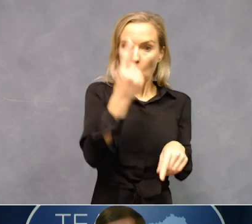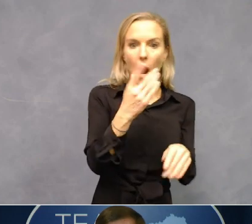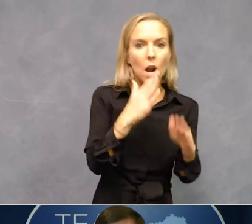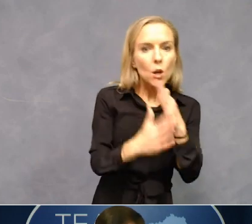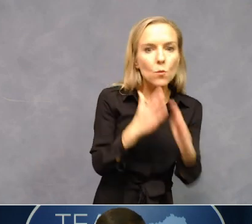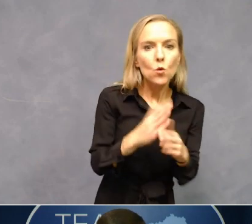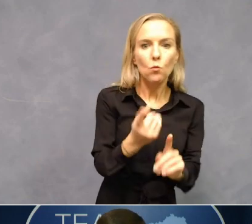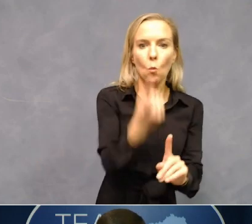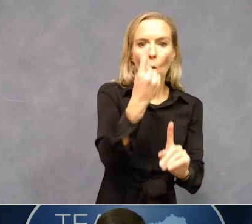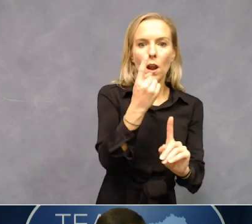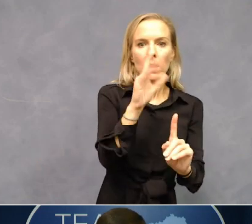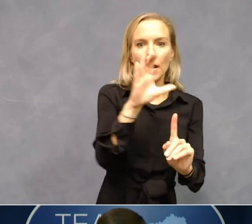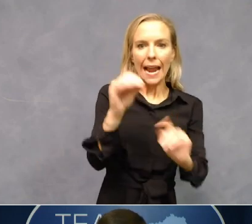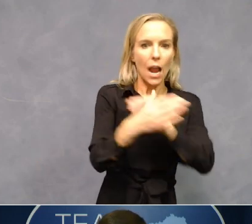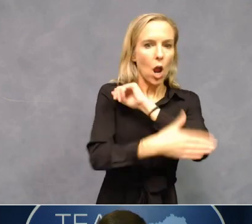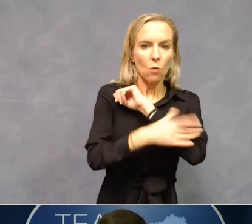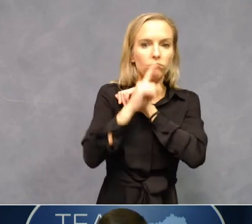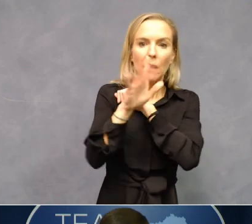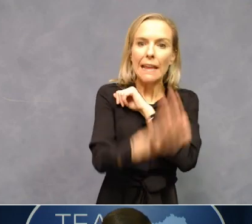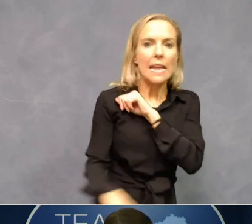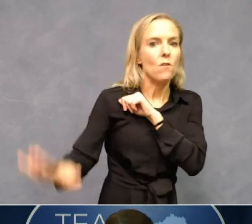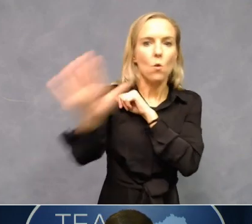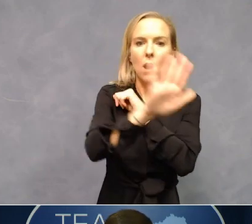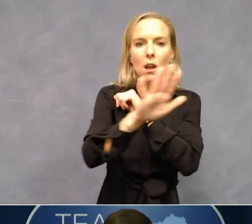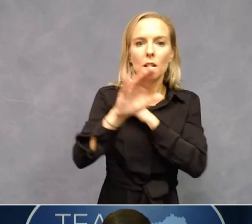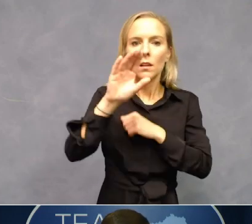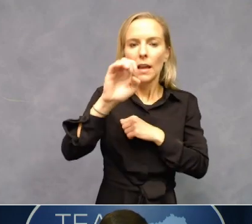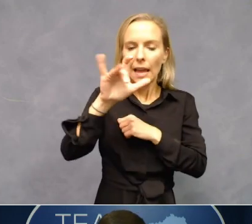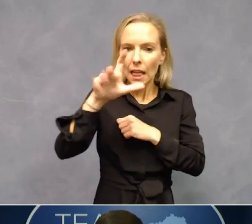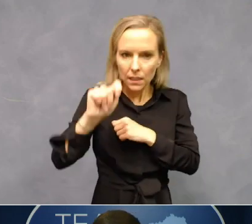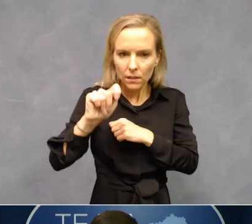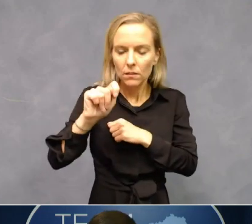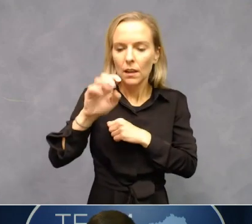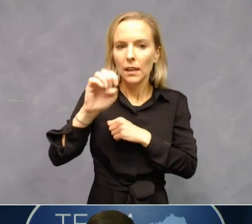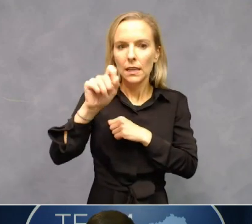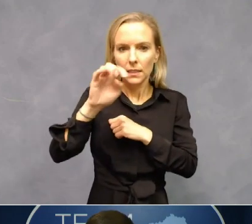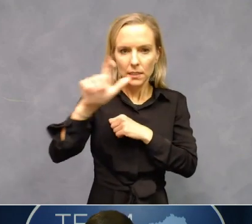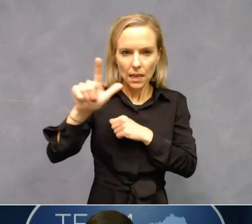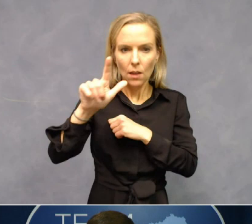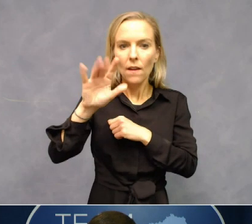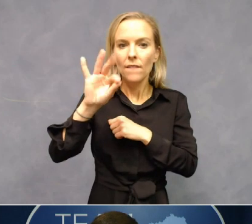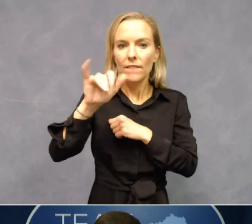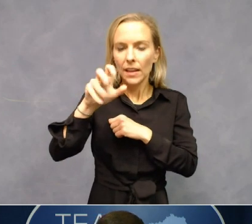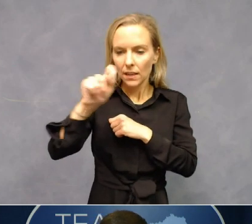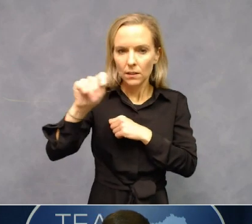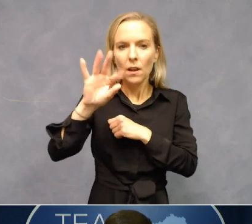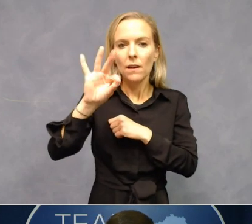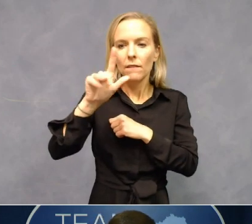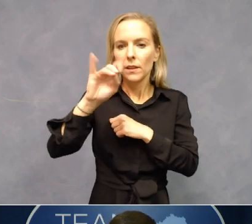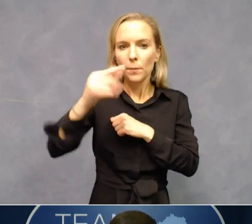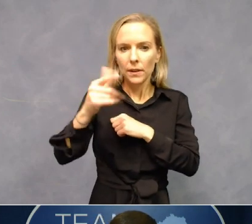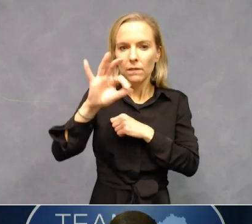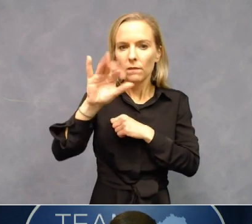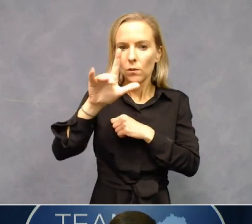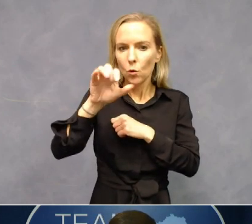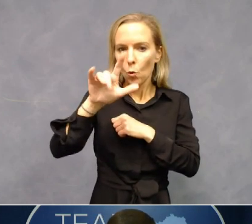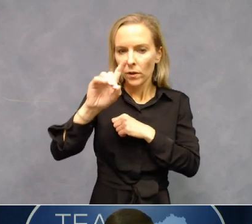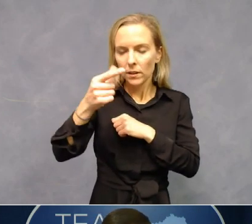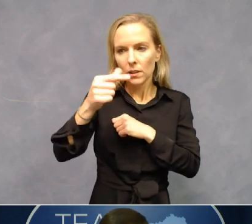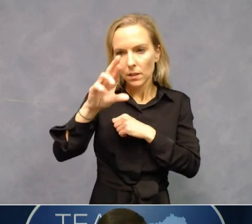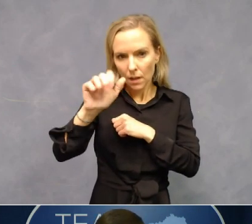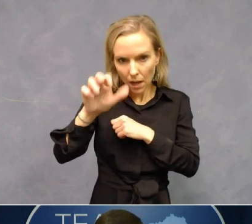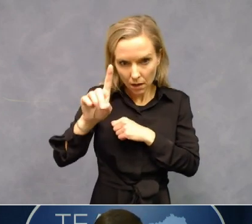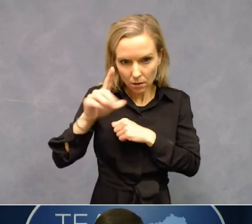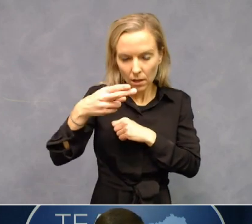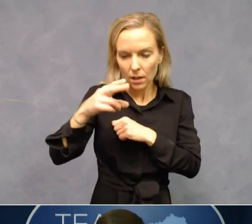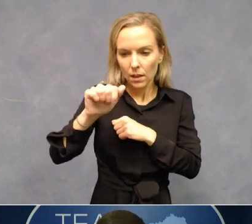county, it's everywhere. Elliott, Estill, Fayette, Fleming, Floyd, Garrett,